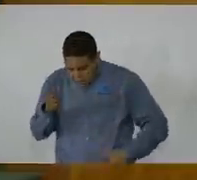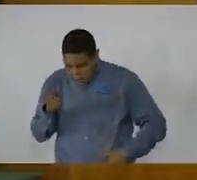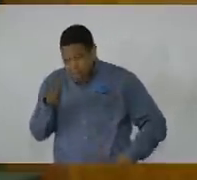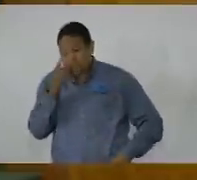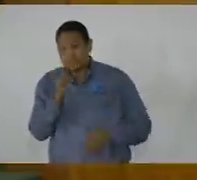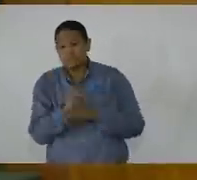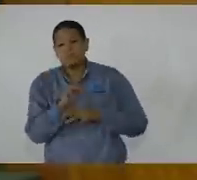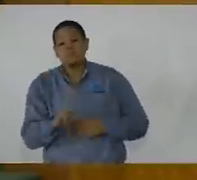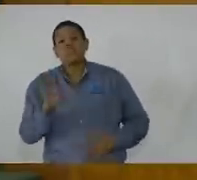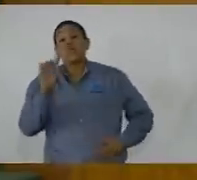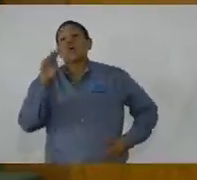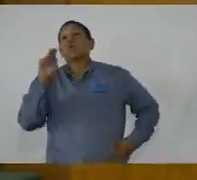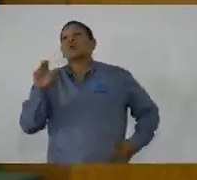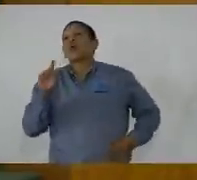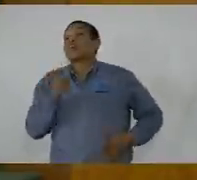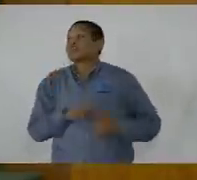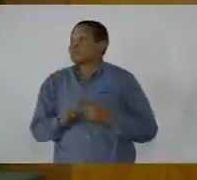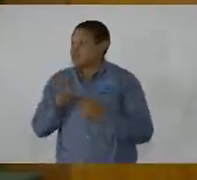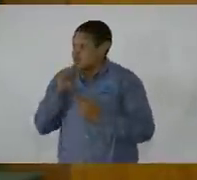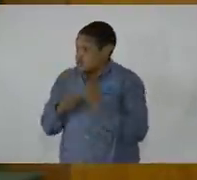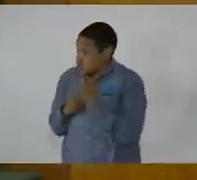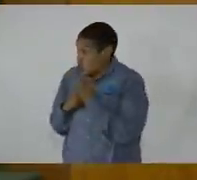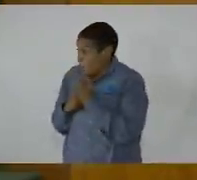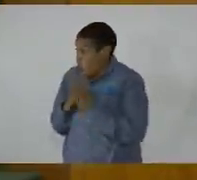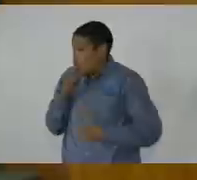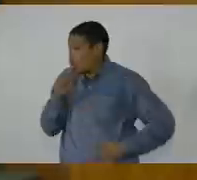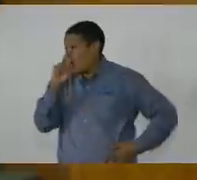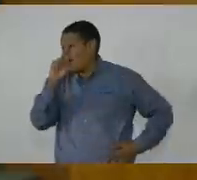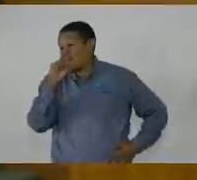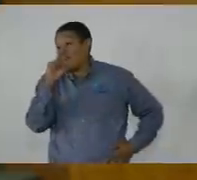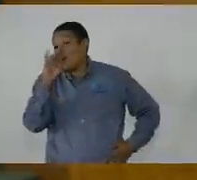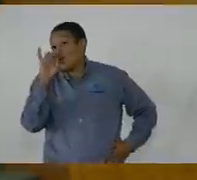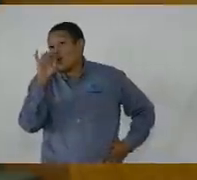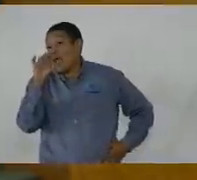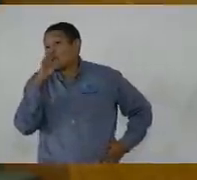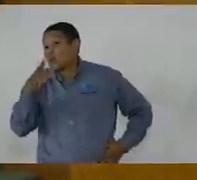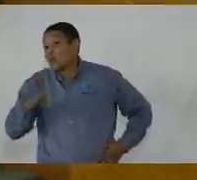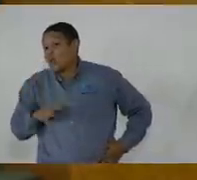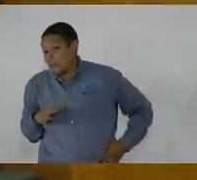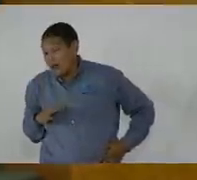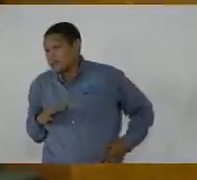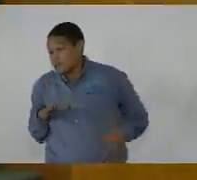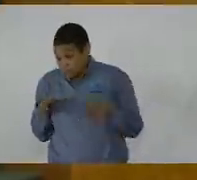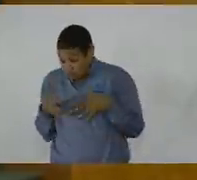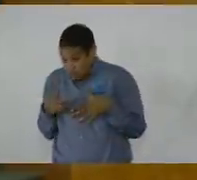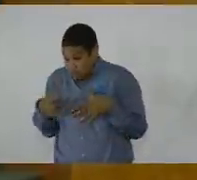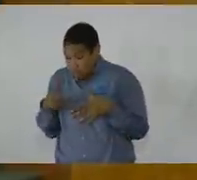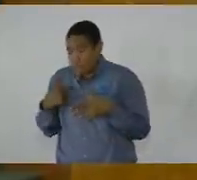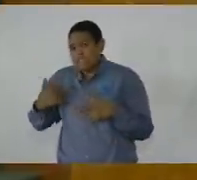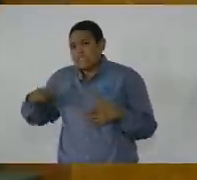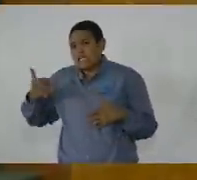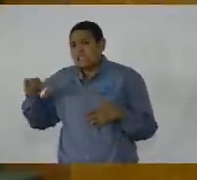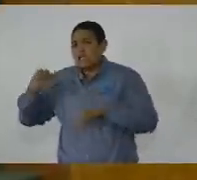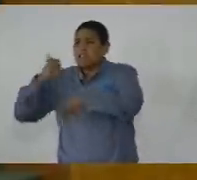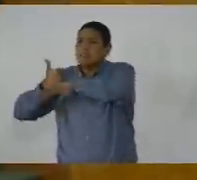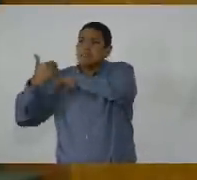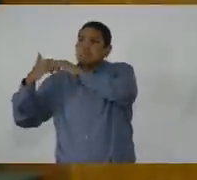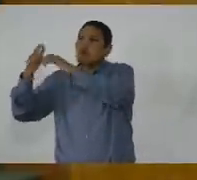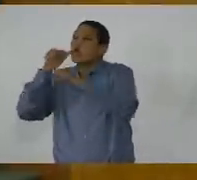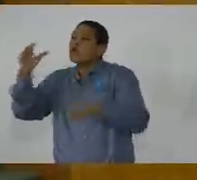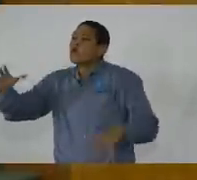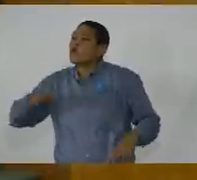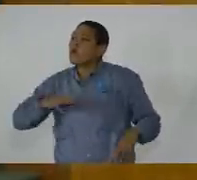Minister Grange, and with the support of the United Women Nations Women, we continue to implement the